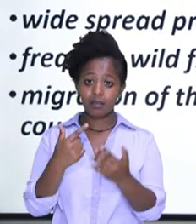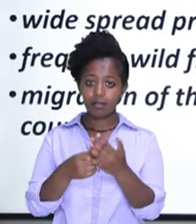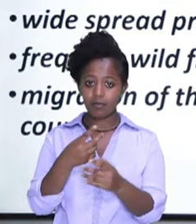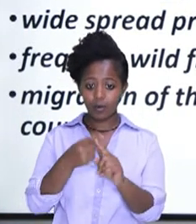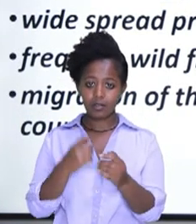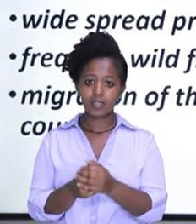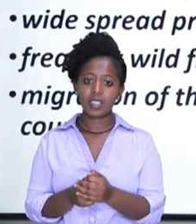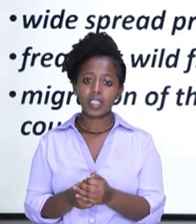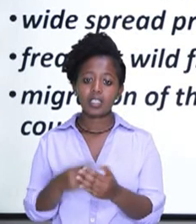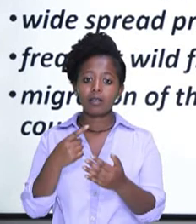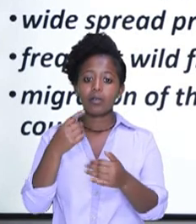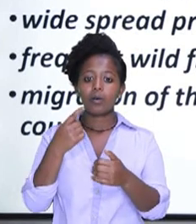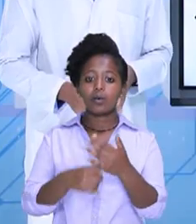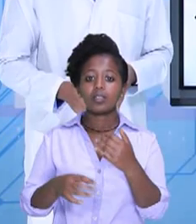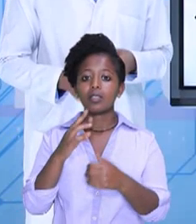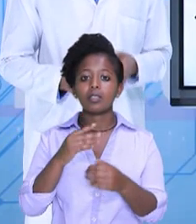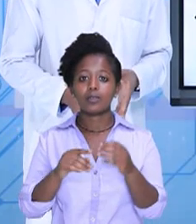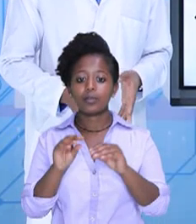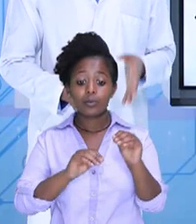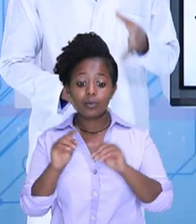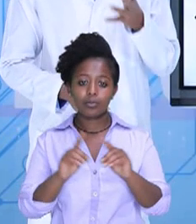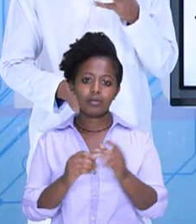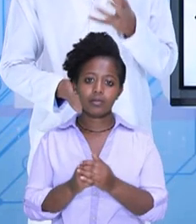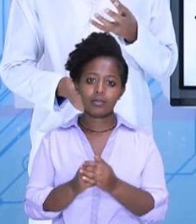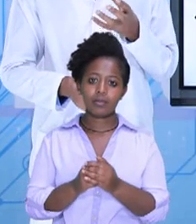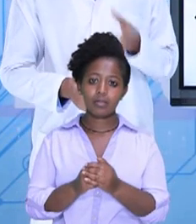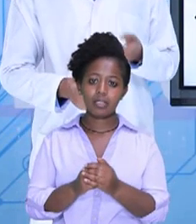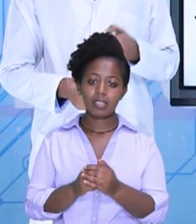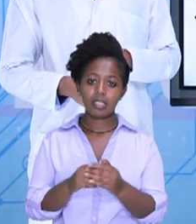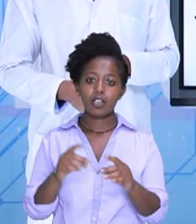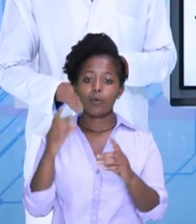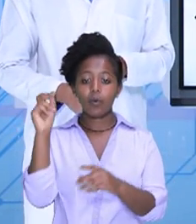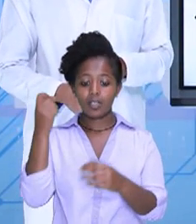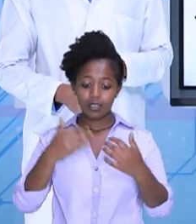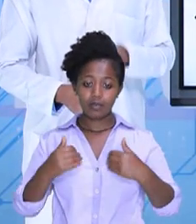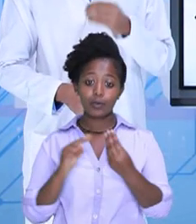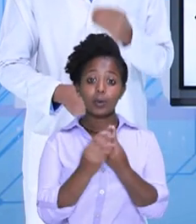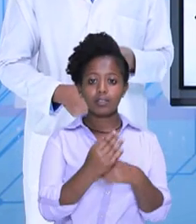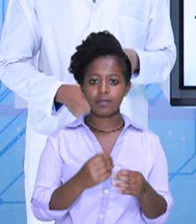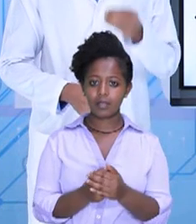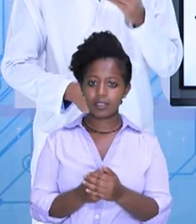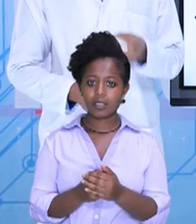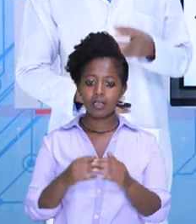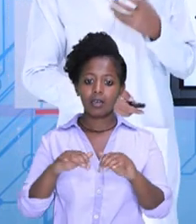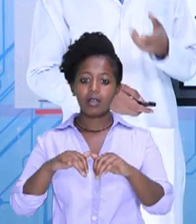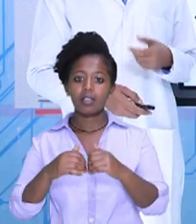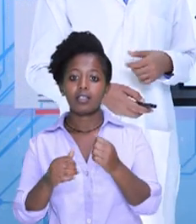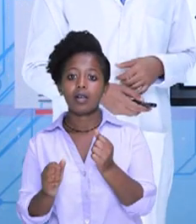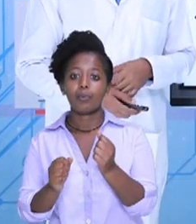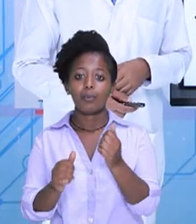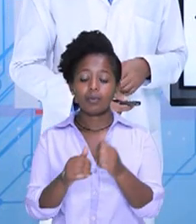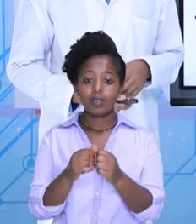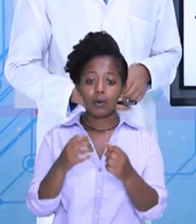Therefore, what we have to do to conserve our wild animals, our precious endemic